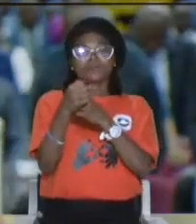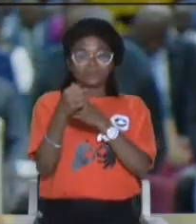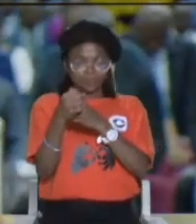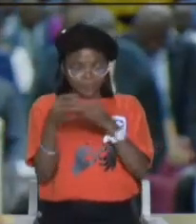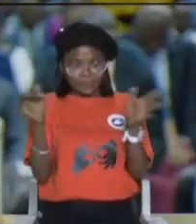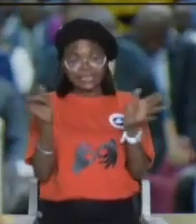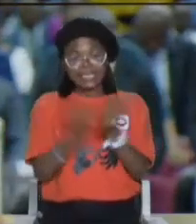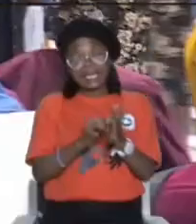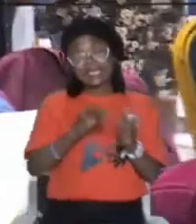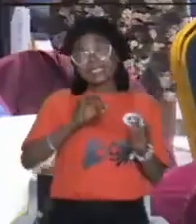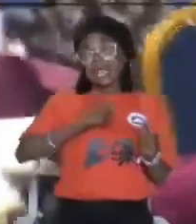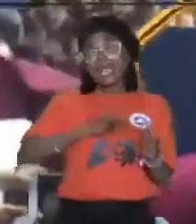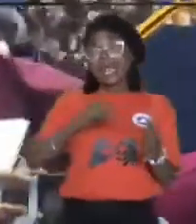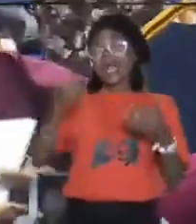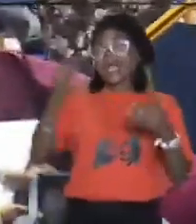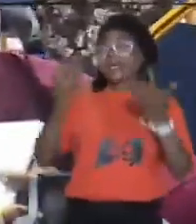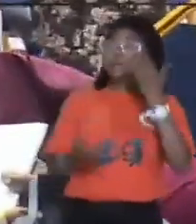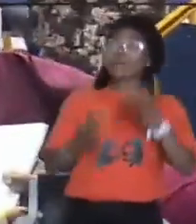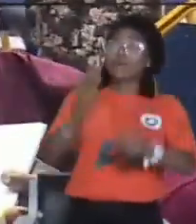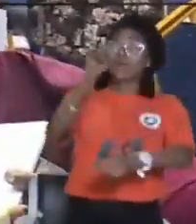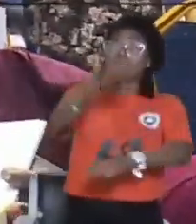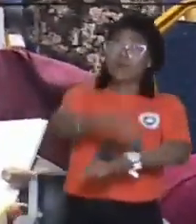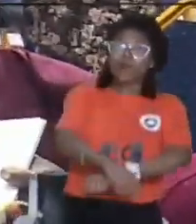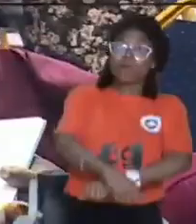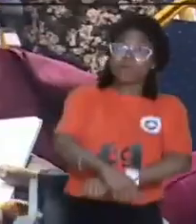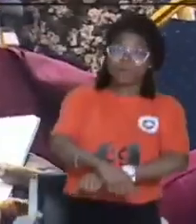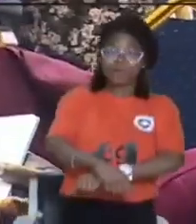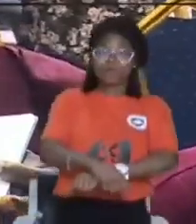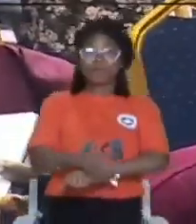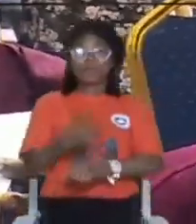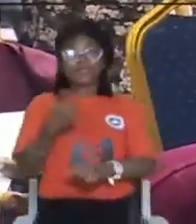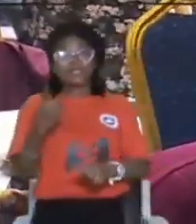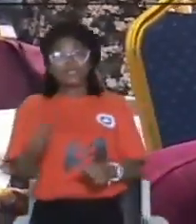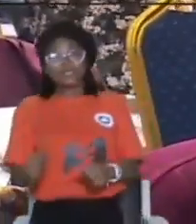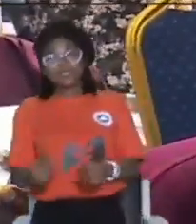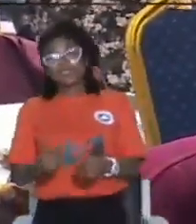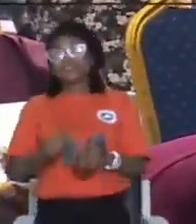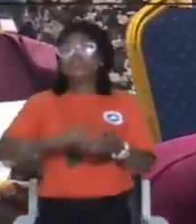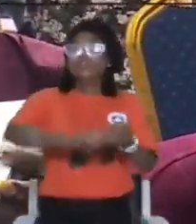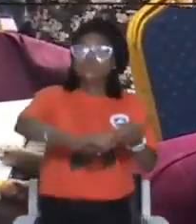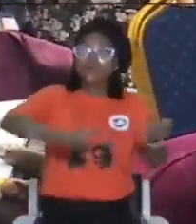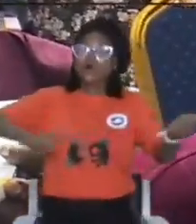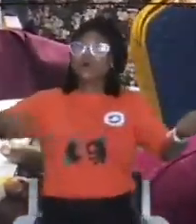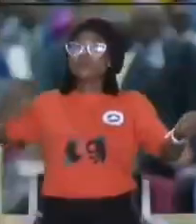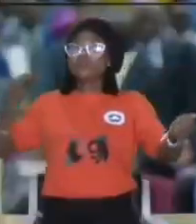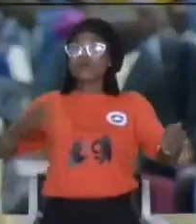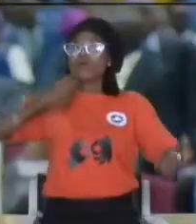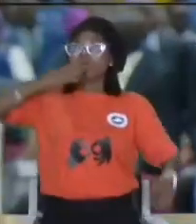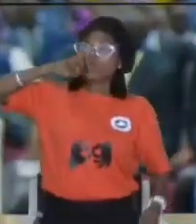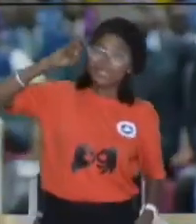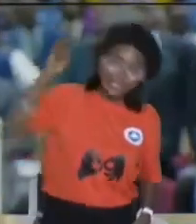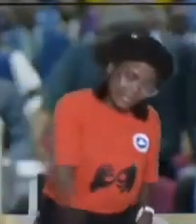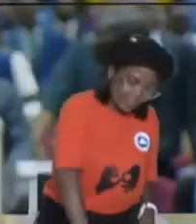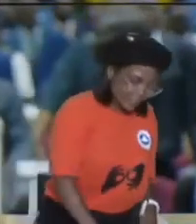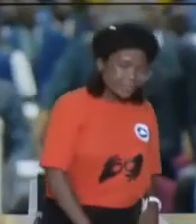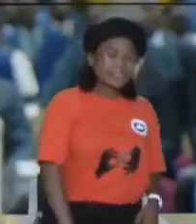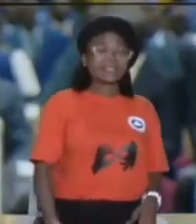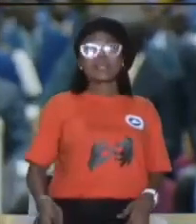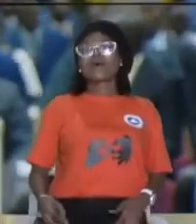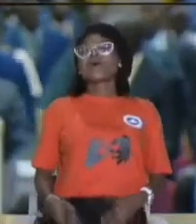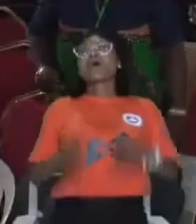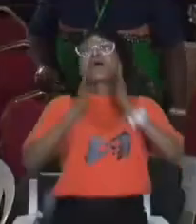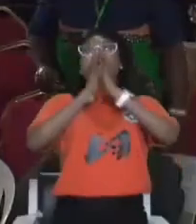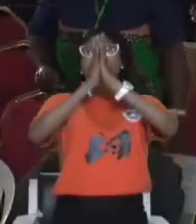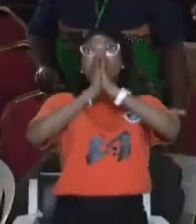that I may overcome. The rod of wickedness, lift up your voice and cry to